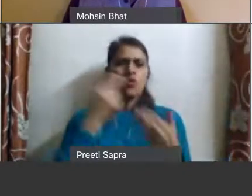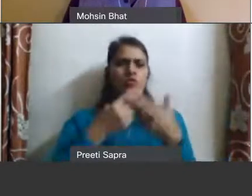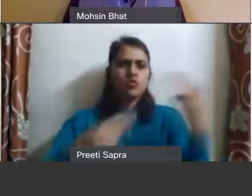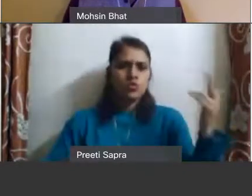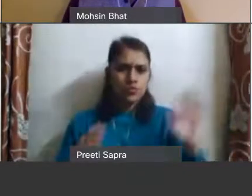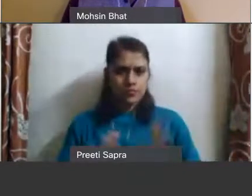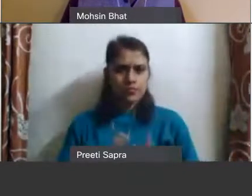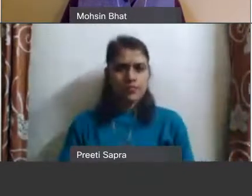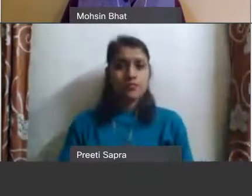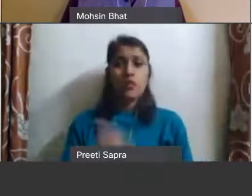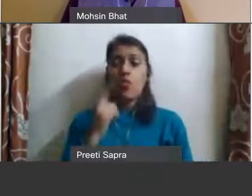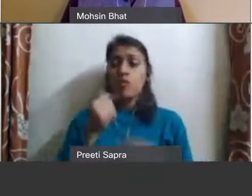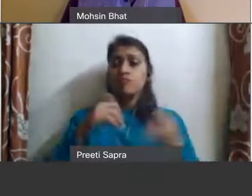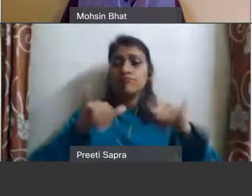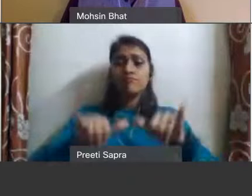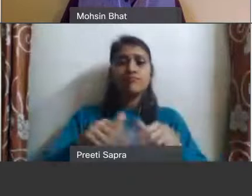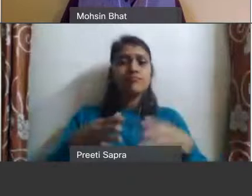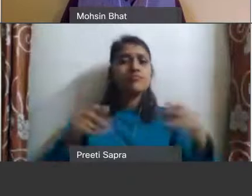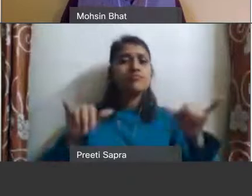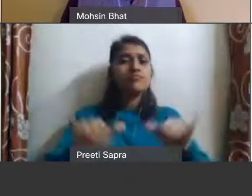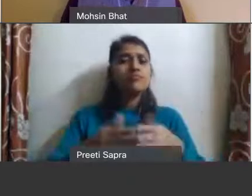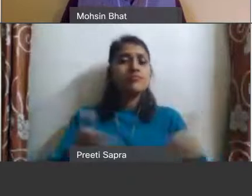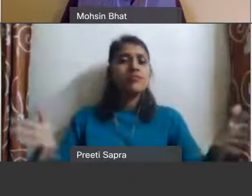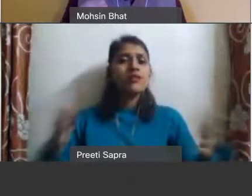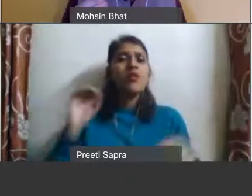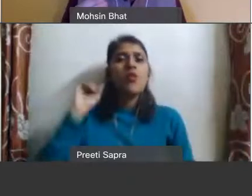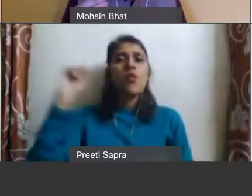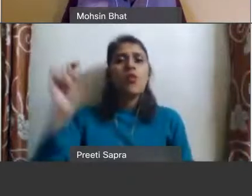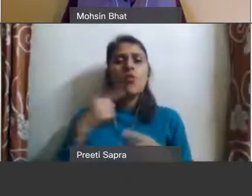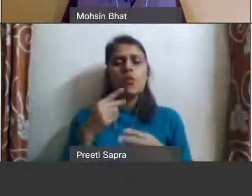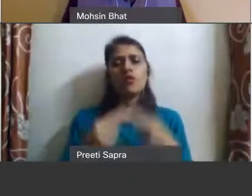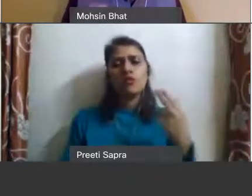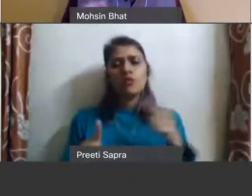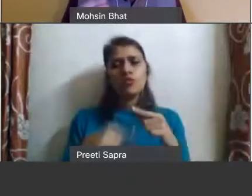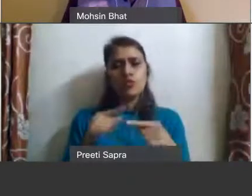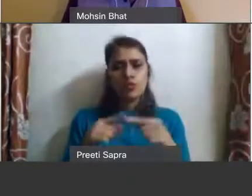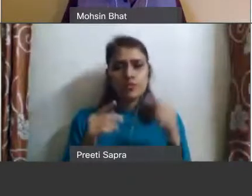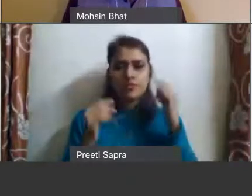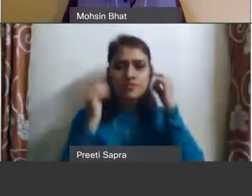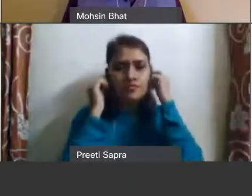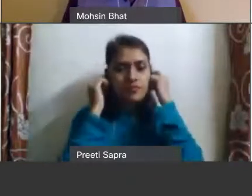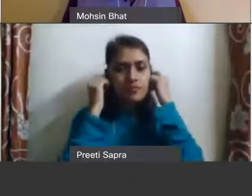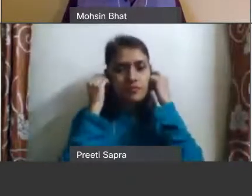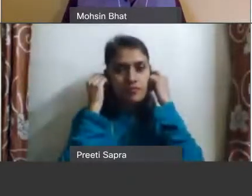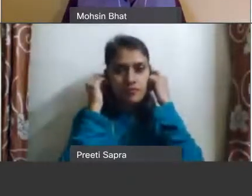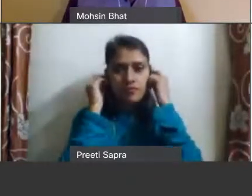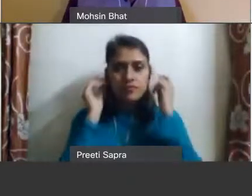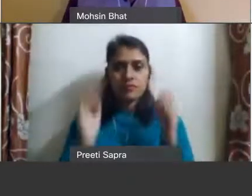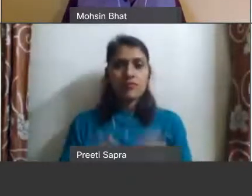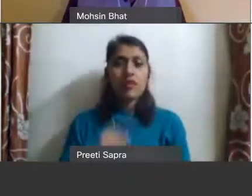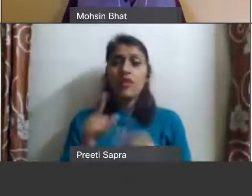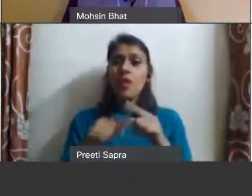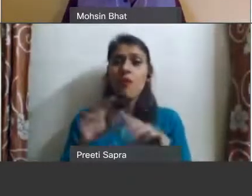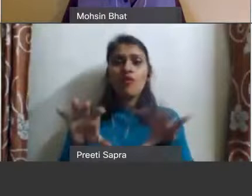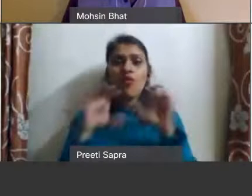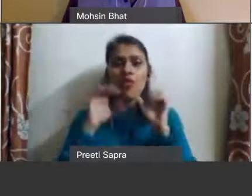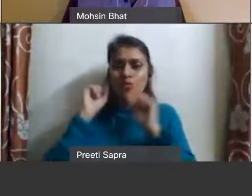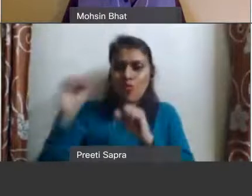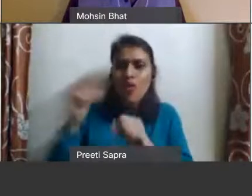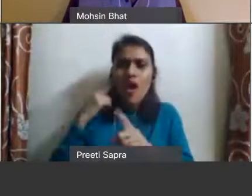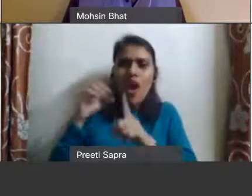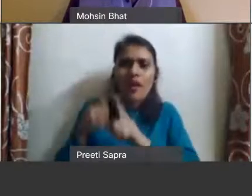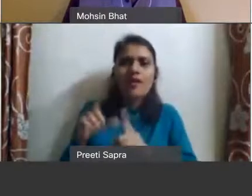like Zamindar and others have talked about. And therefore, this is fundamentally a question of constitutional identity. And